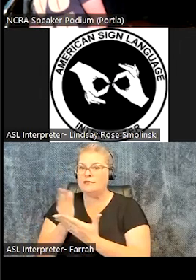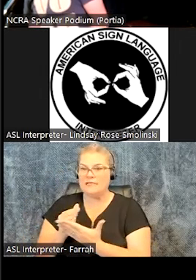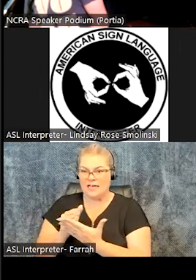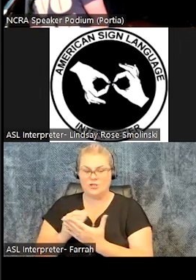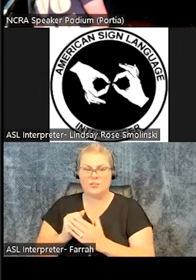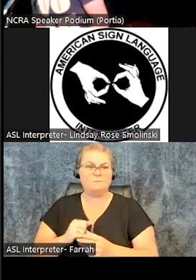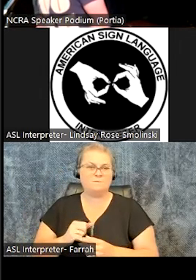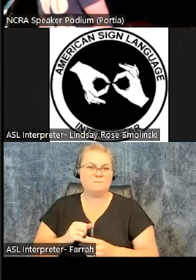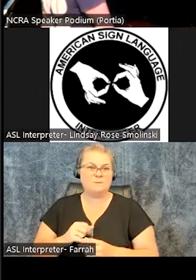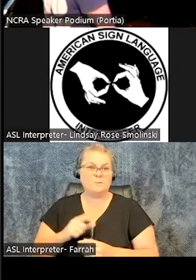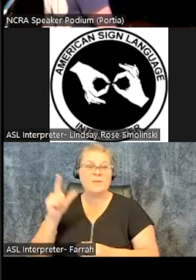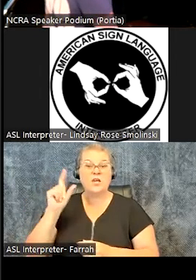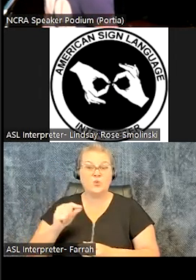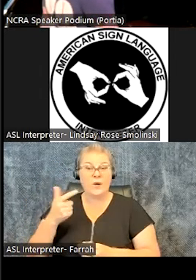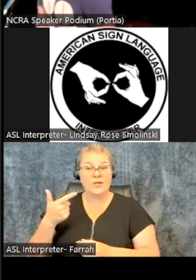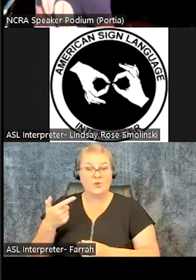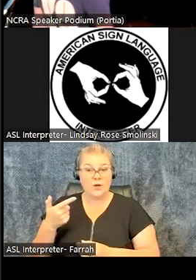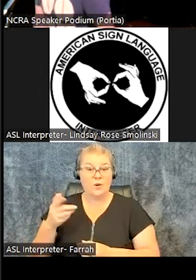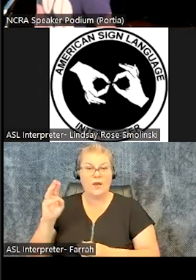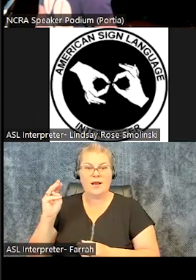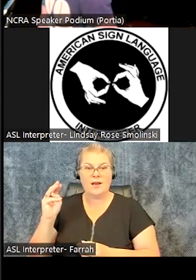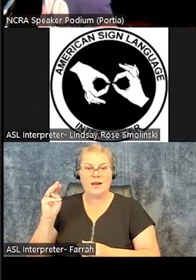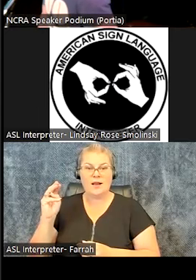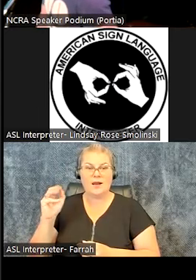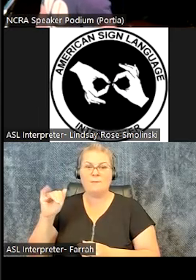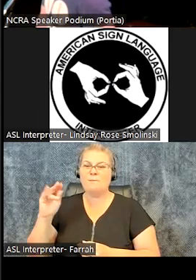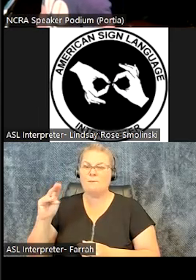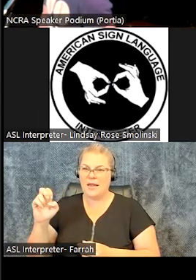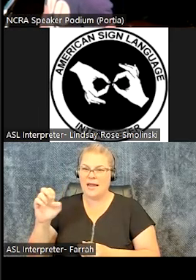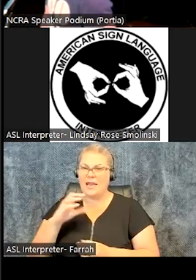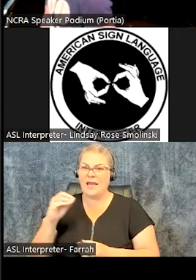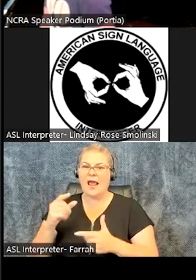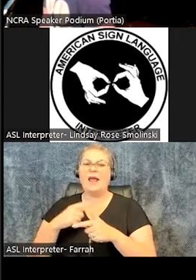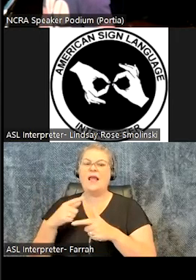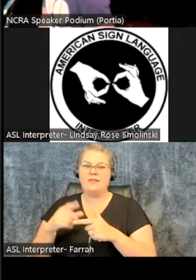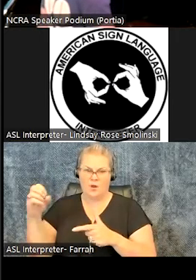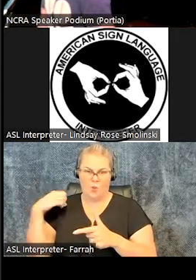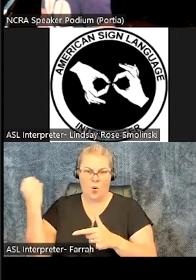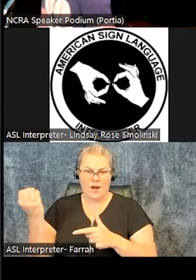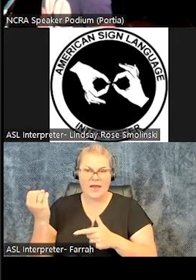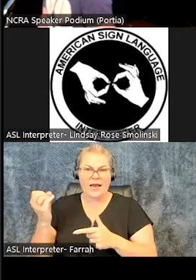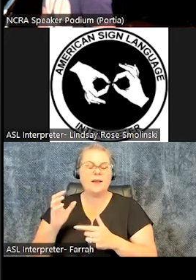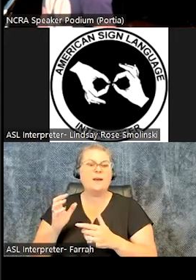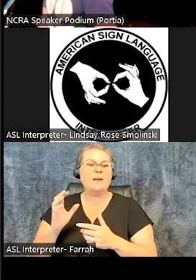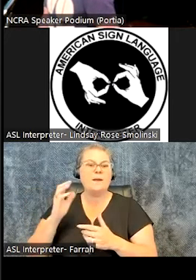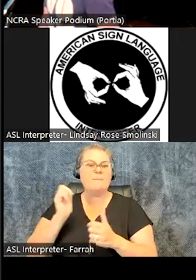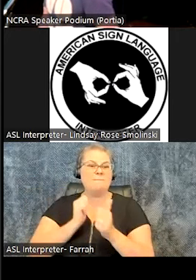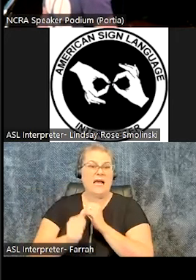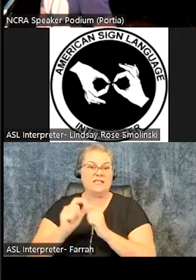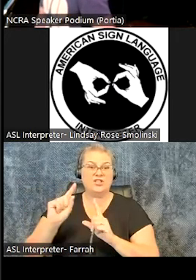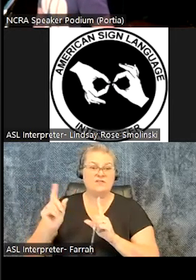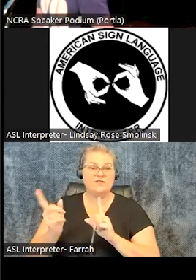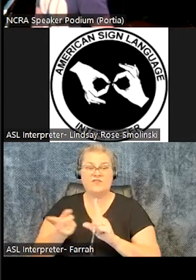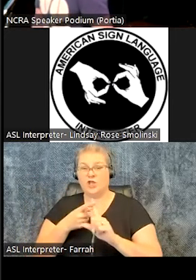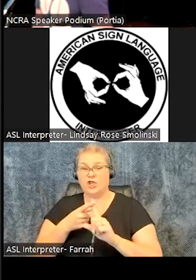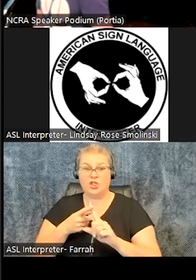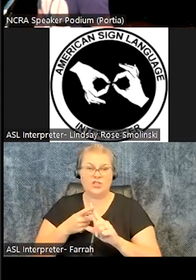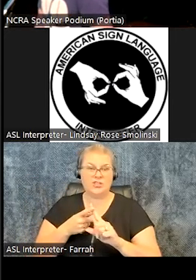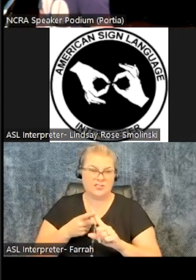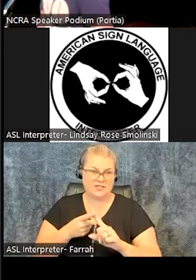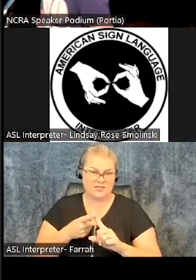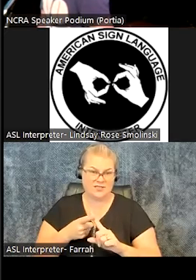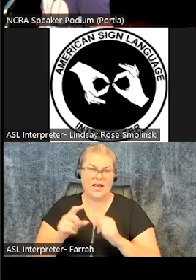In 2021, Maine and shortly thereafter, Oregon passed the first extended producer